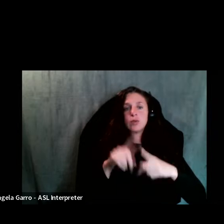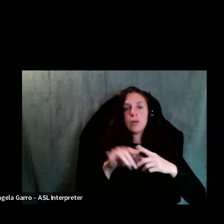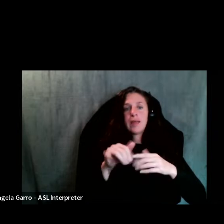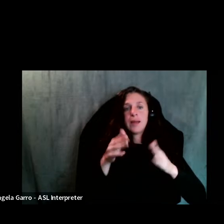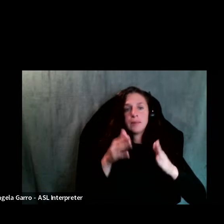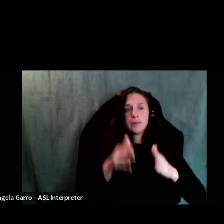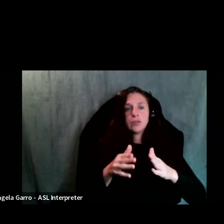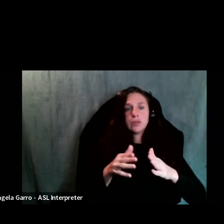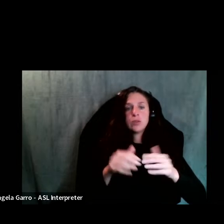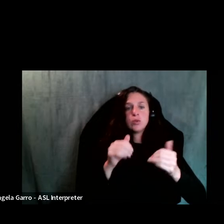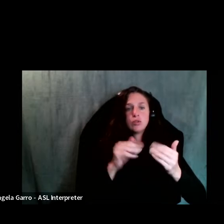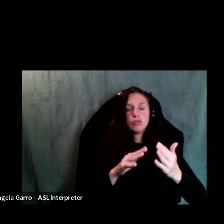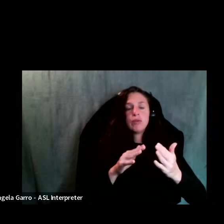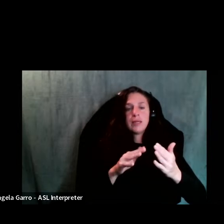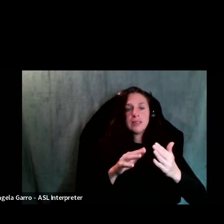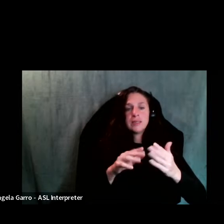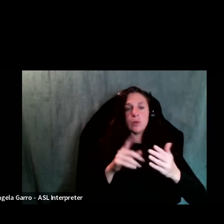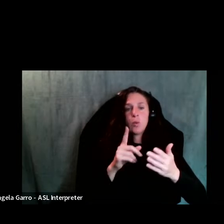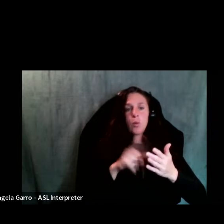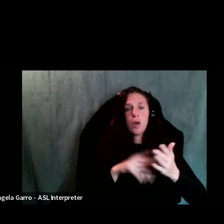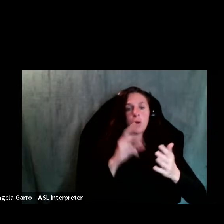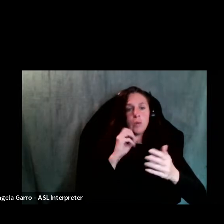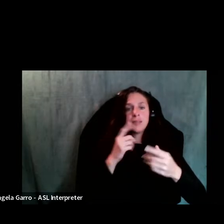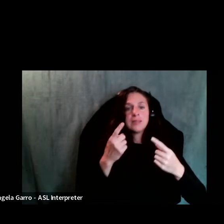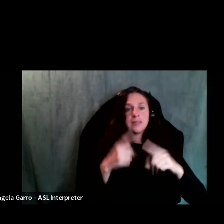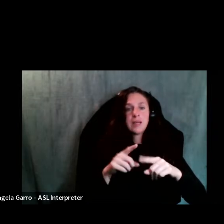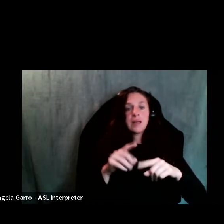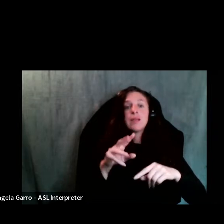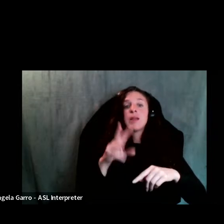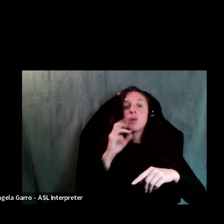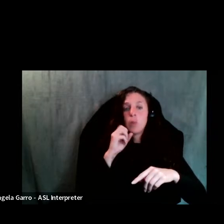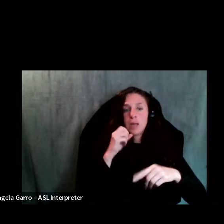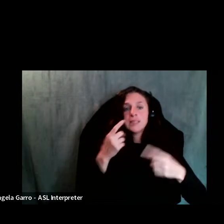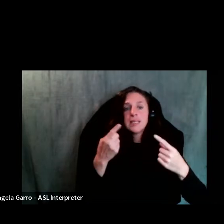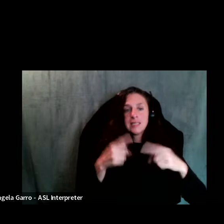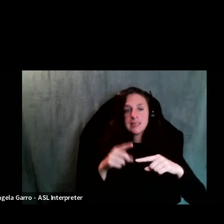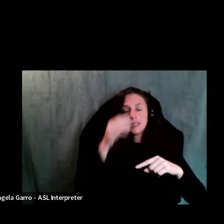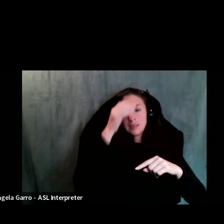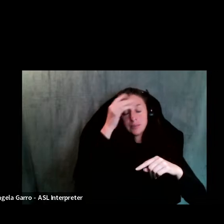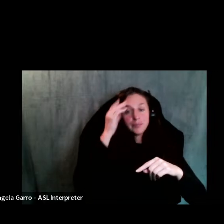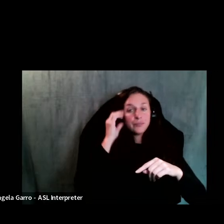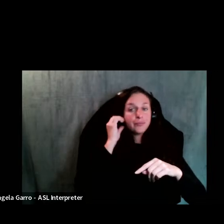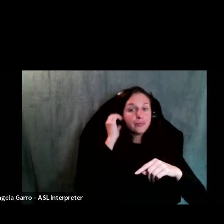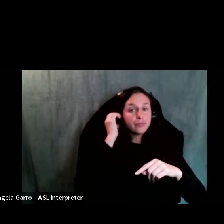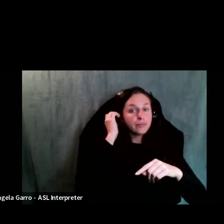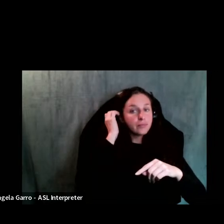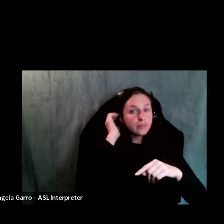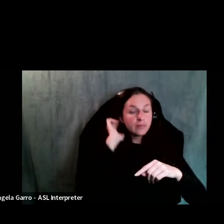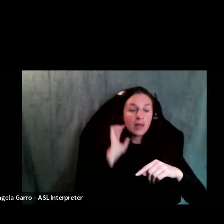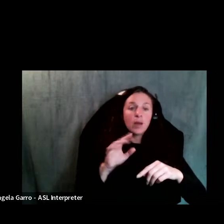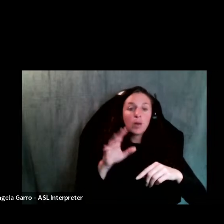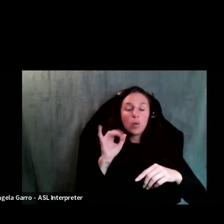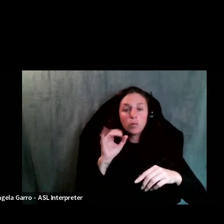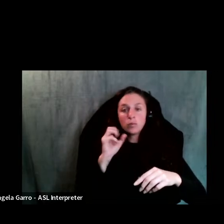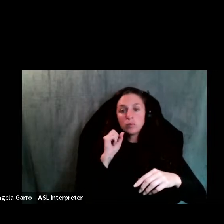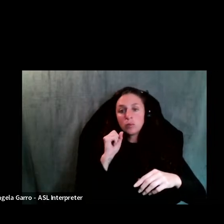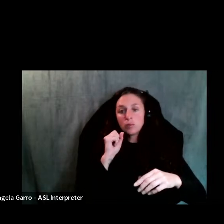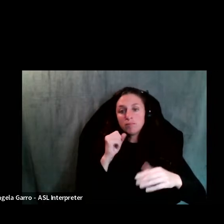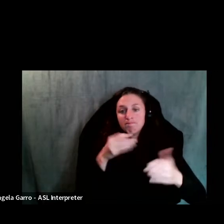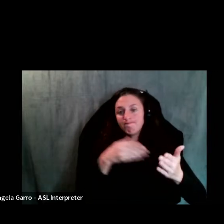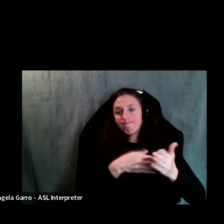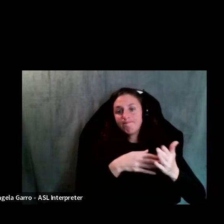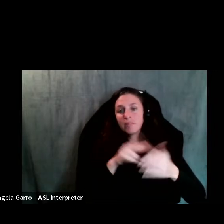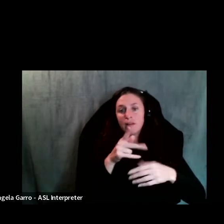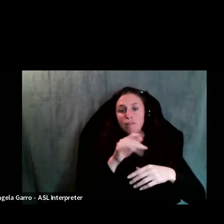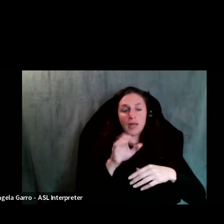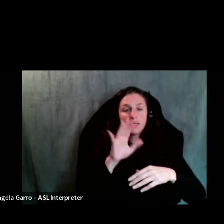was discussed. There was an incident, and there was a derogatory phrase that was done by